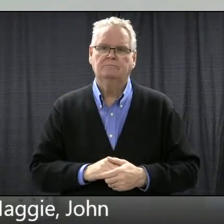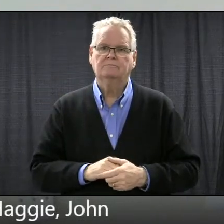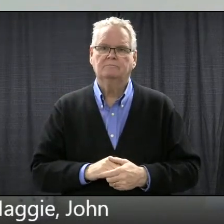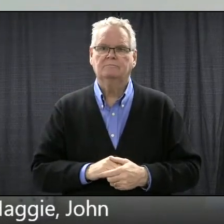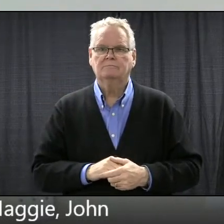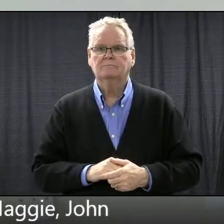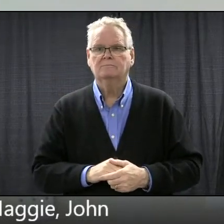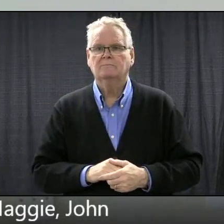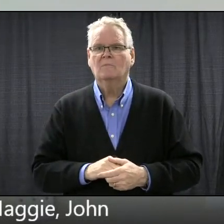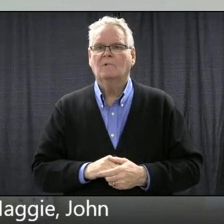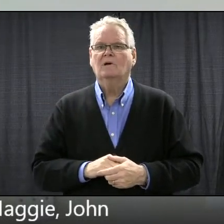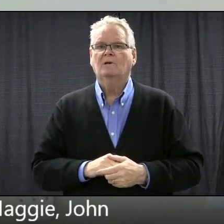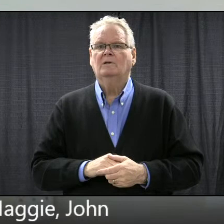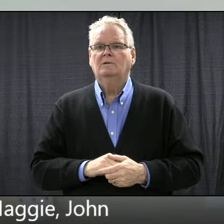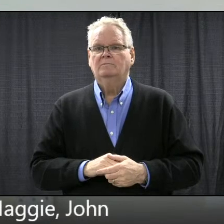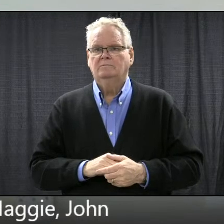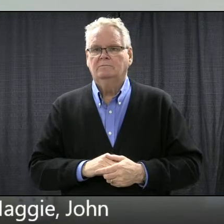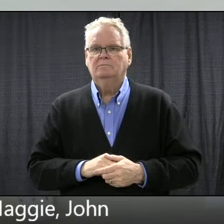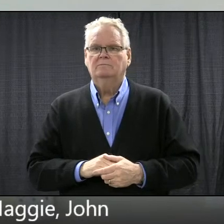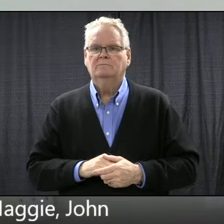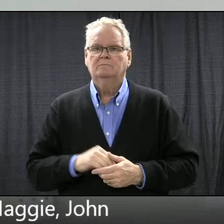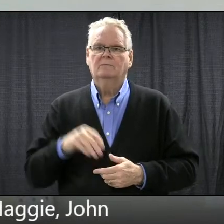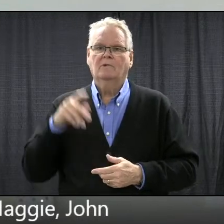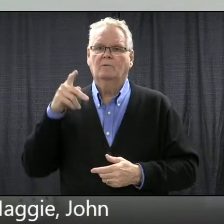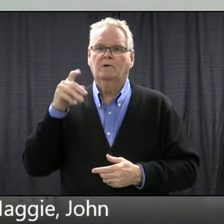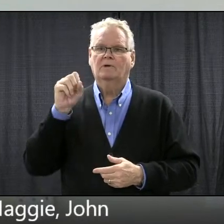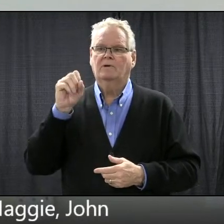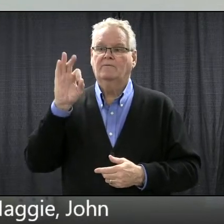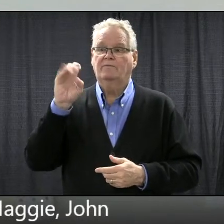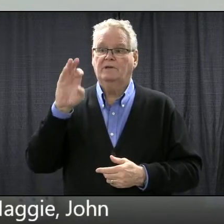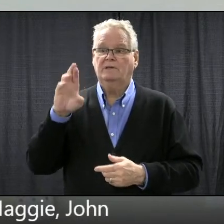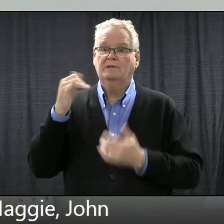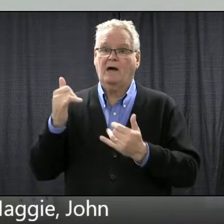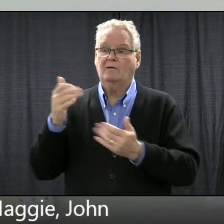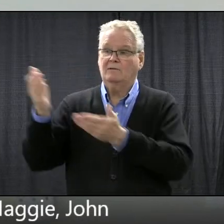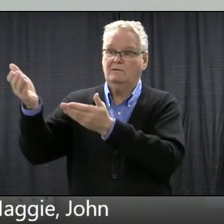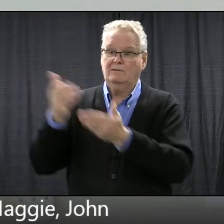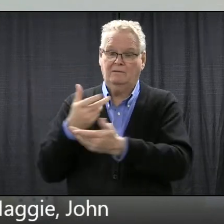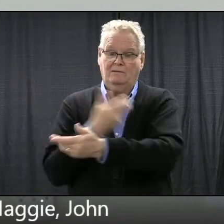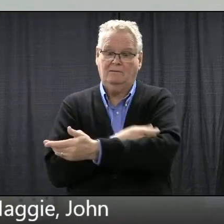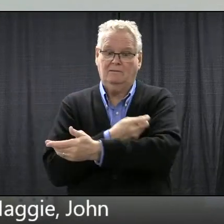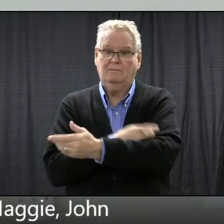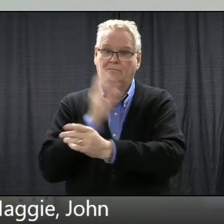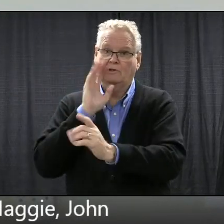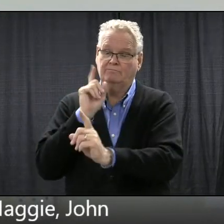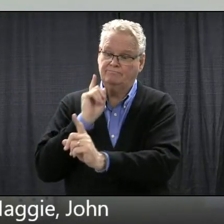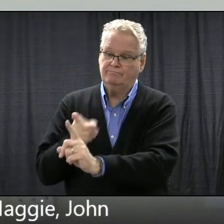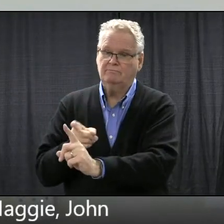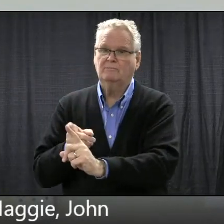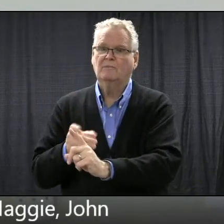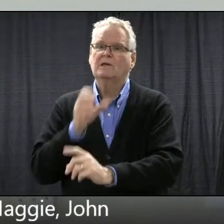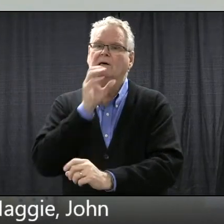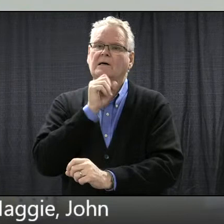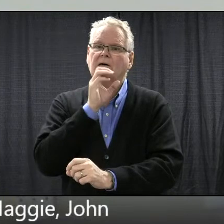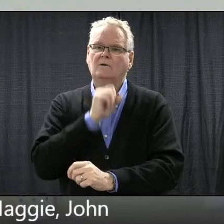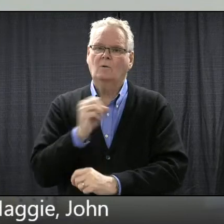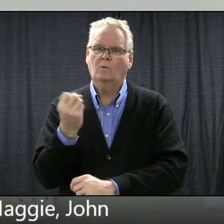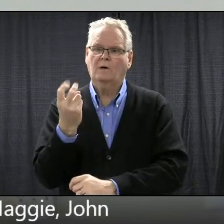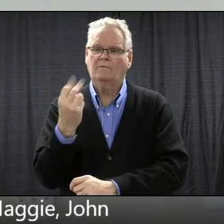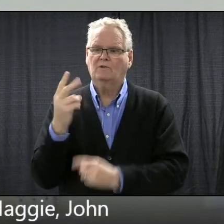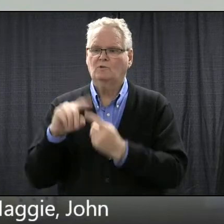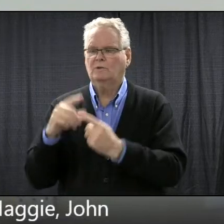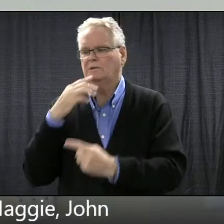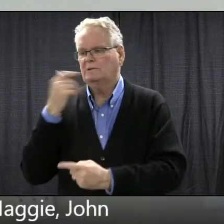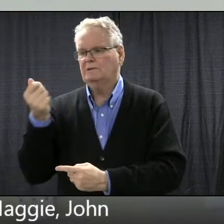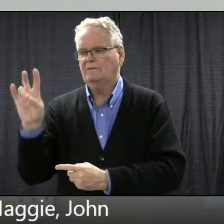have Pfizer. So the clinics in the regional health authorities will look to see who's booked, and if there